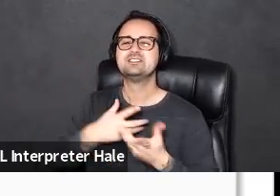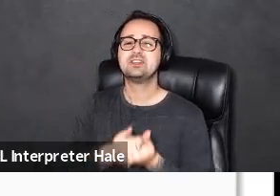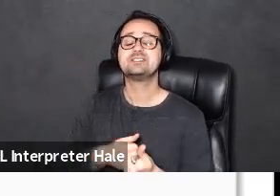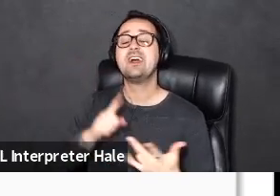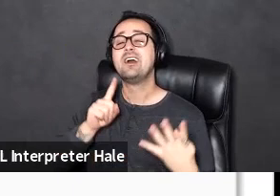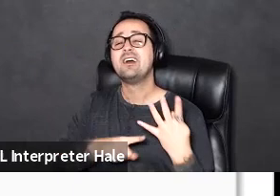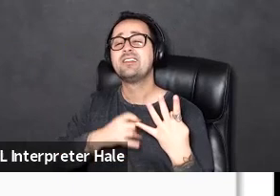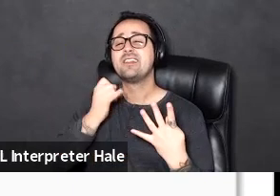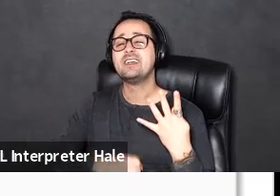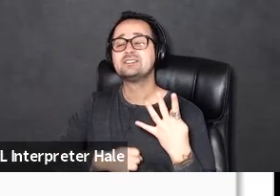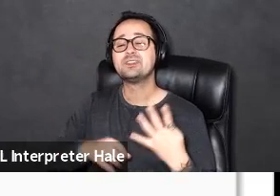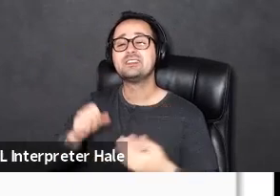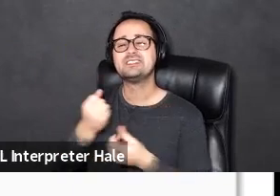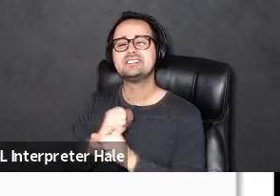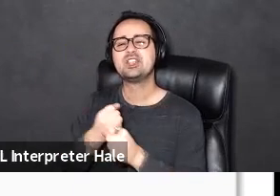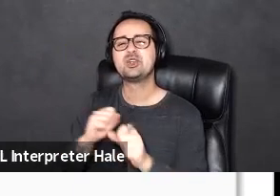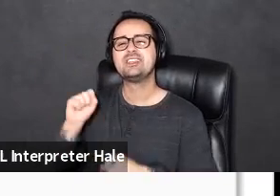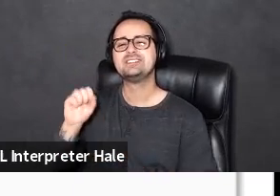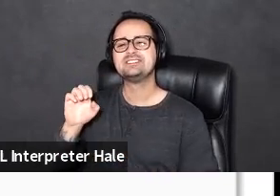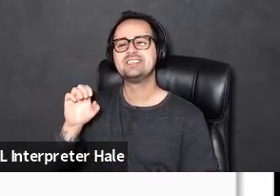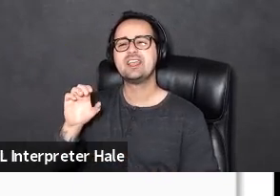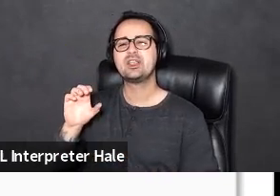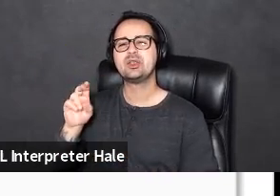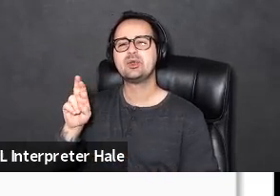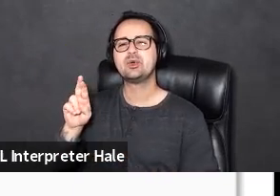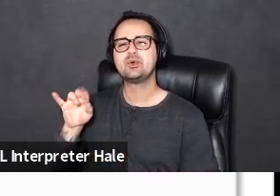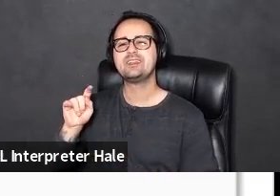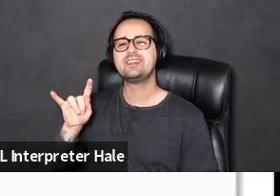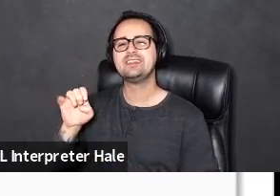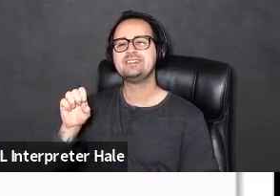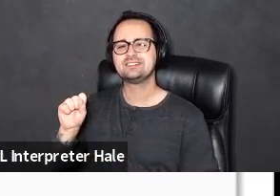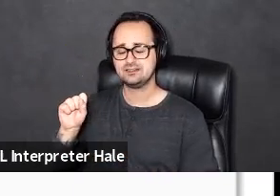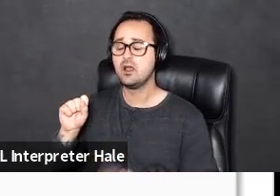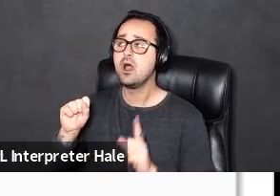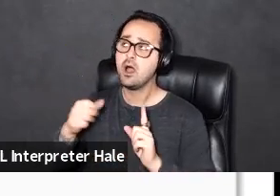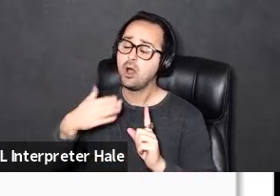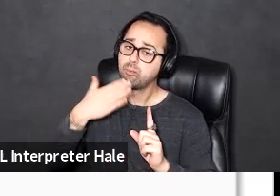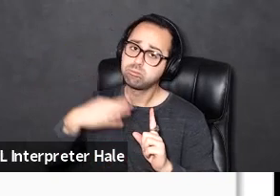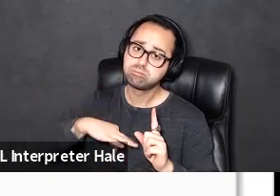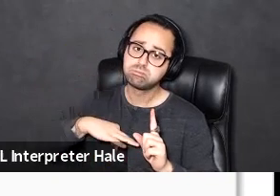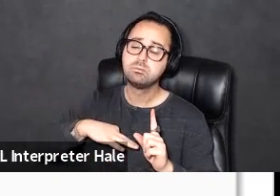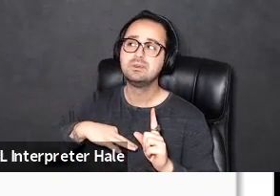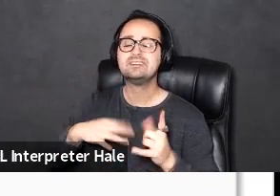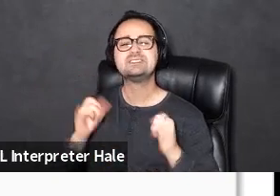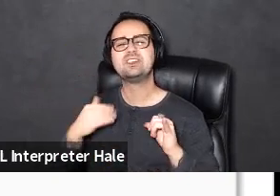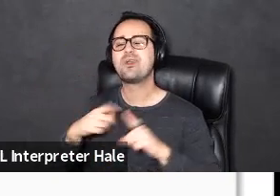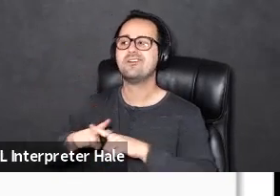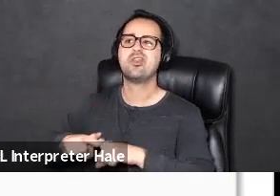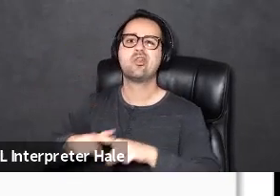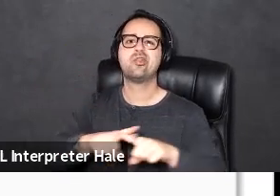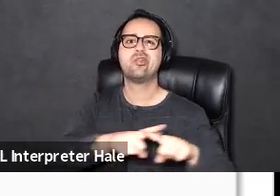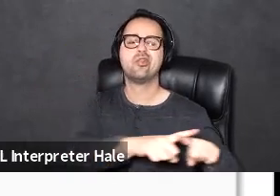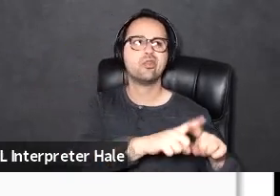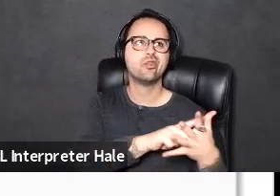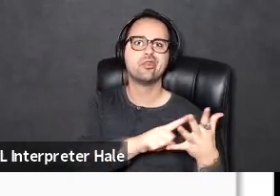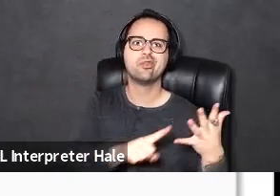securities. Securities, again, another very good tool for this. The problem is there are all these contingent things that go along with